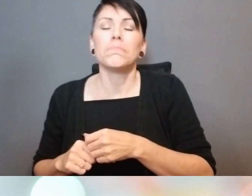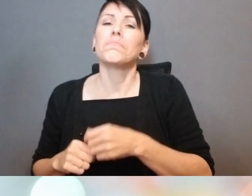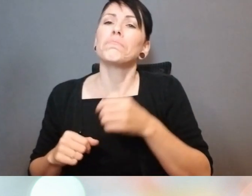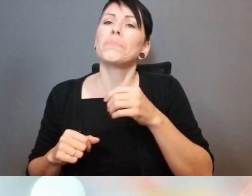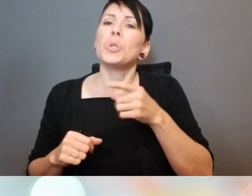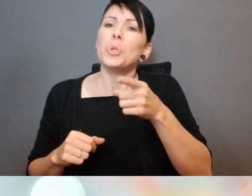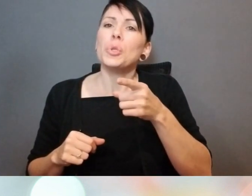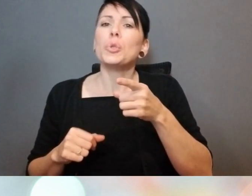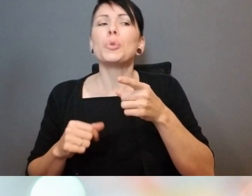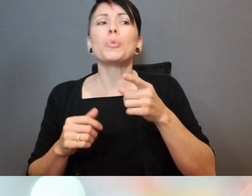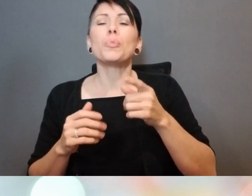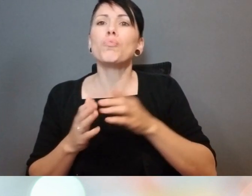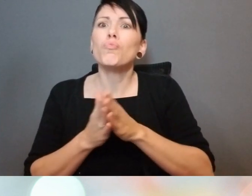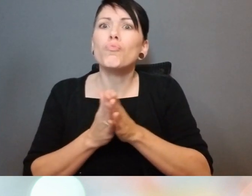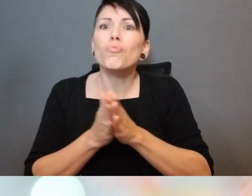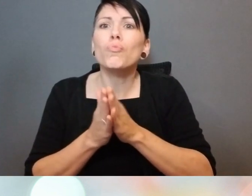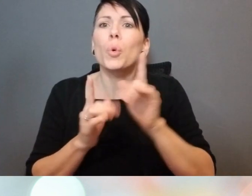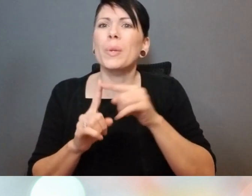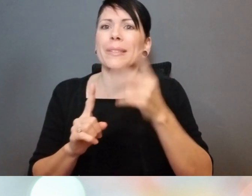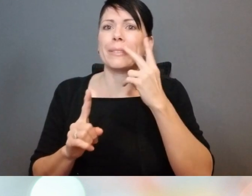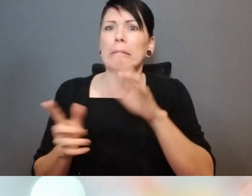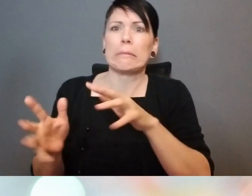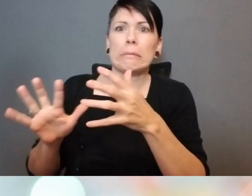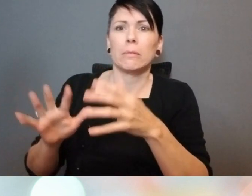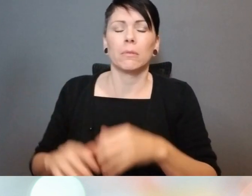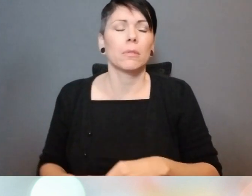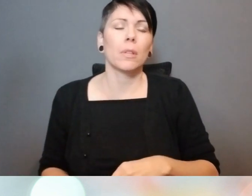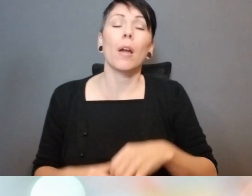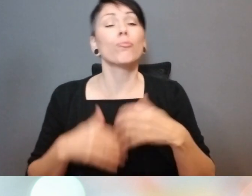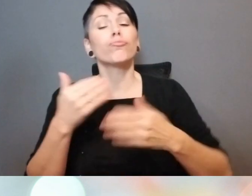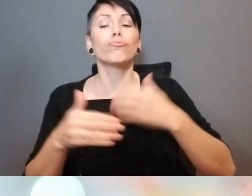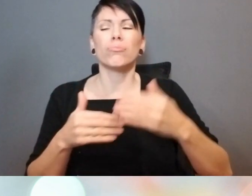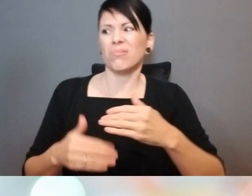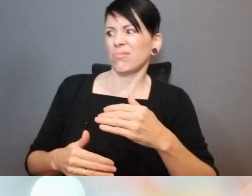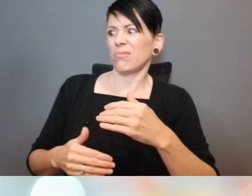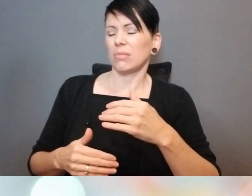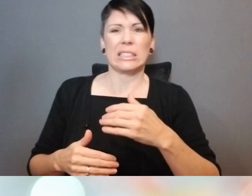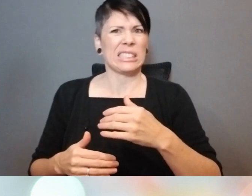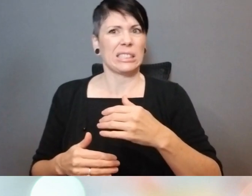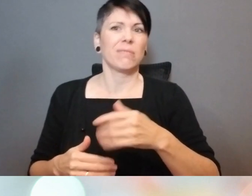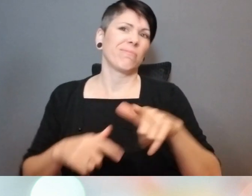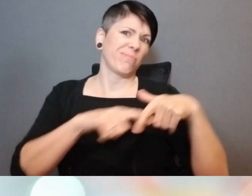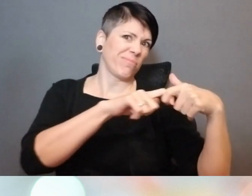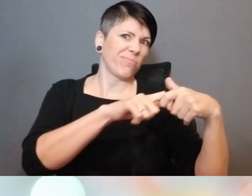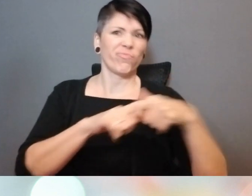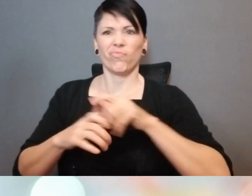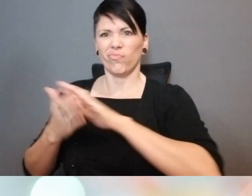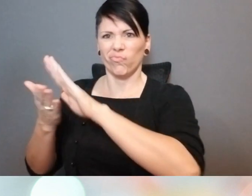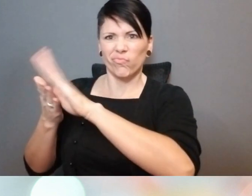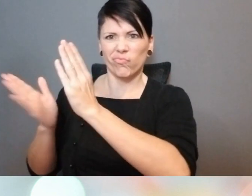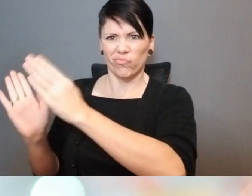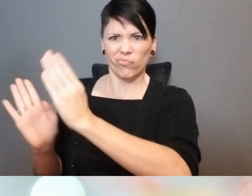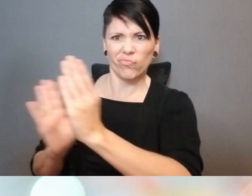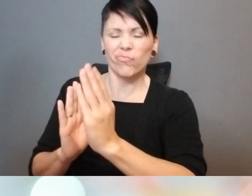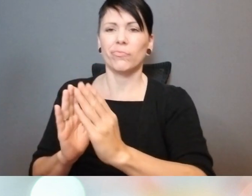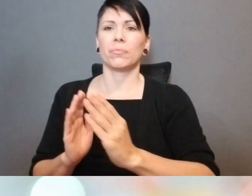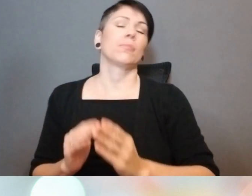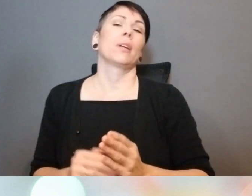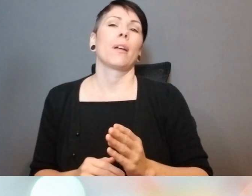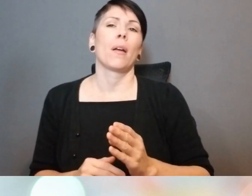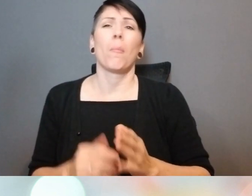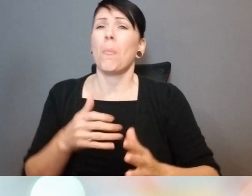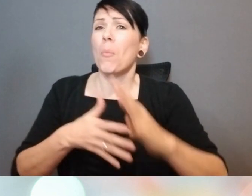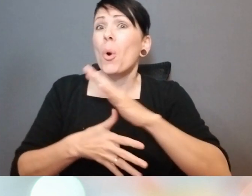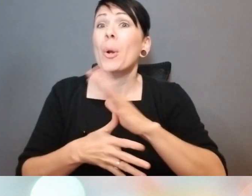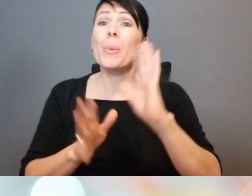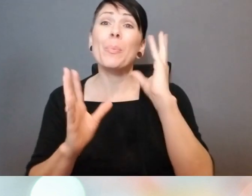works fine. A small mess motivates you to take action. The trick is to stay ahead of the clutter so it doesn't become overwhelming. You likely don't have the